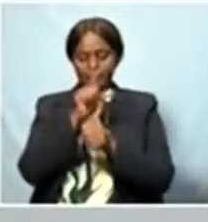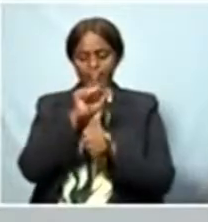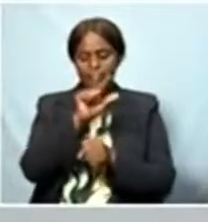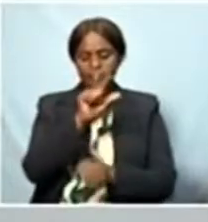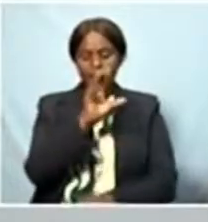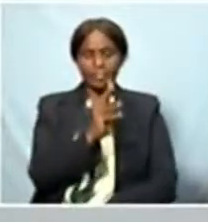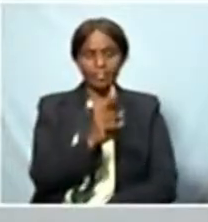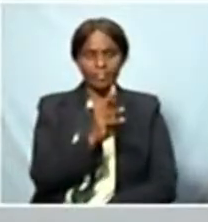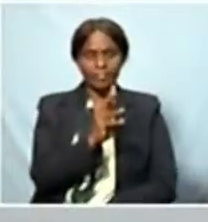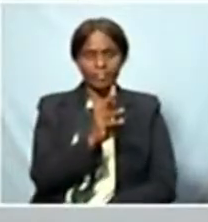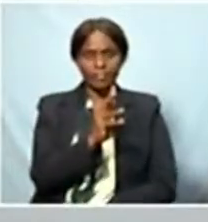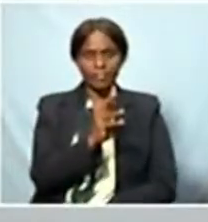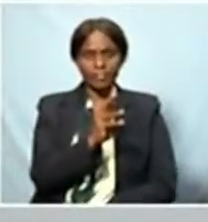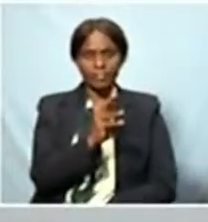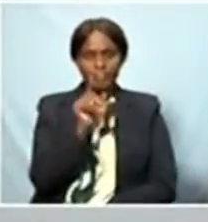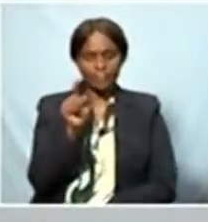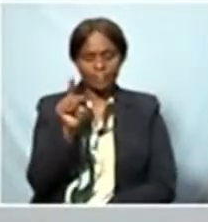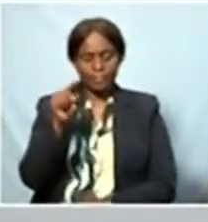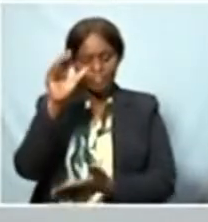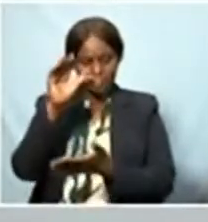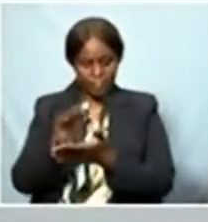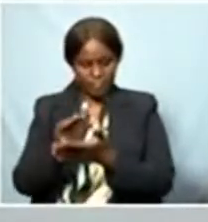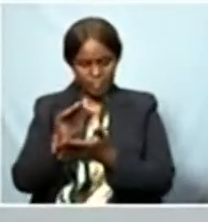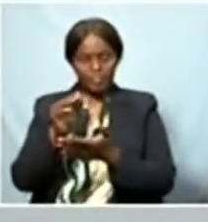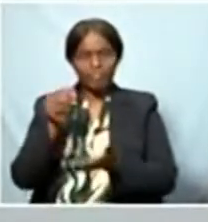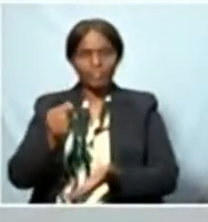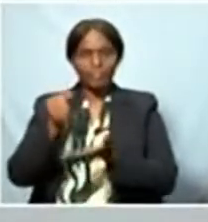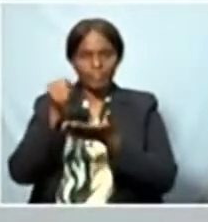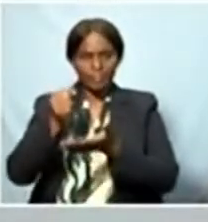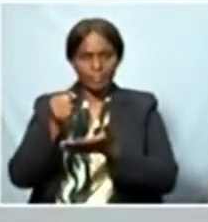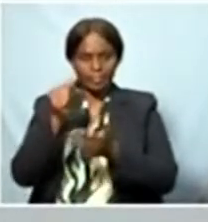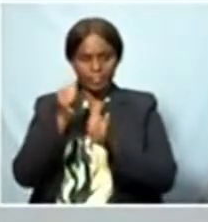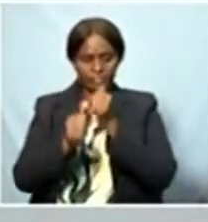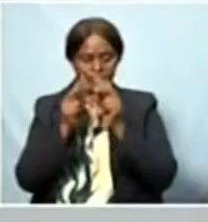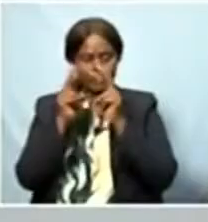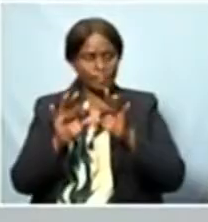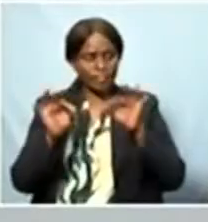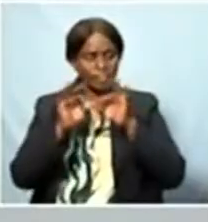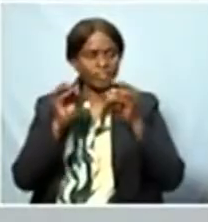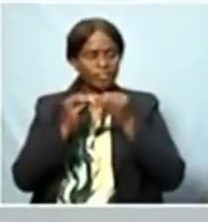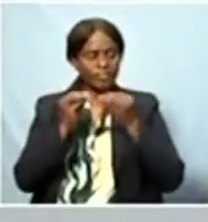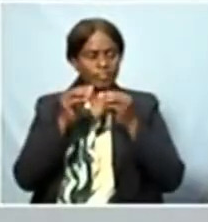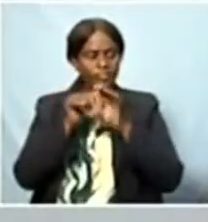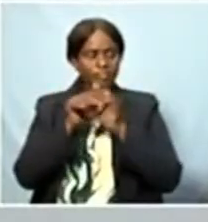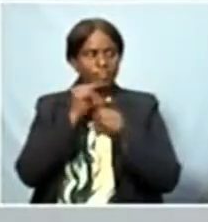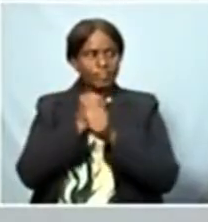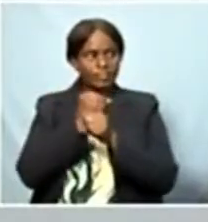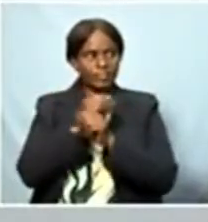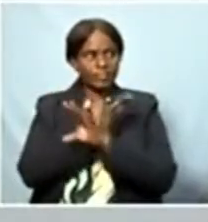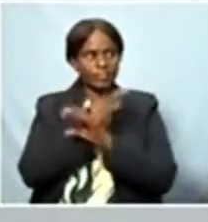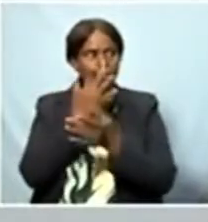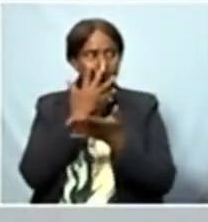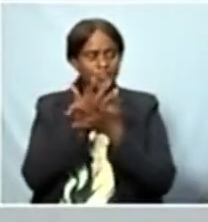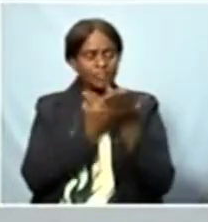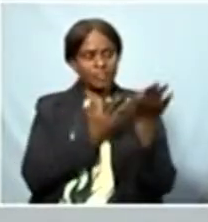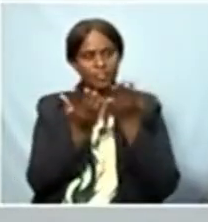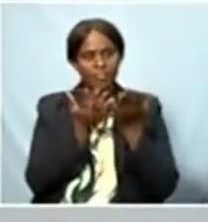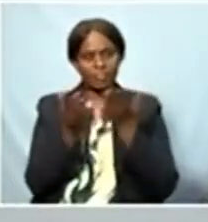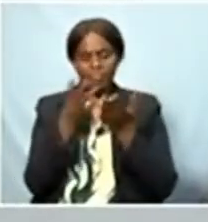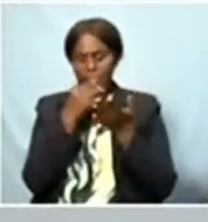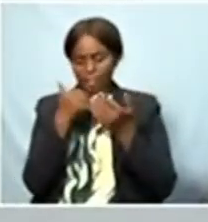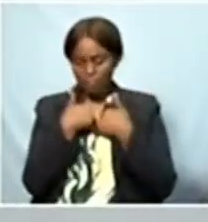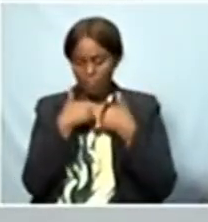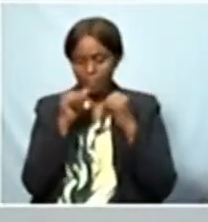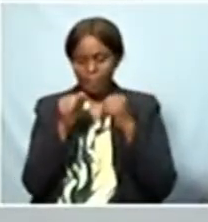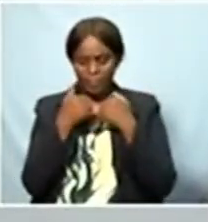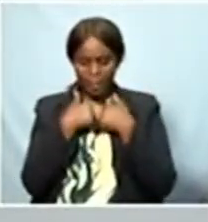2026. However, the reduction of certain budget lines that are critical in the operations of the Zambia Correctional Service Commission may